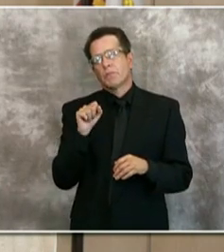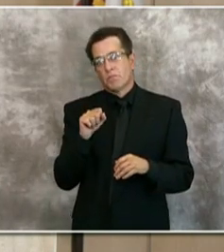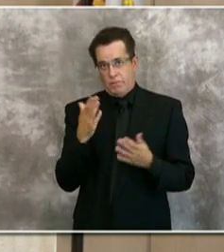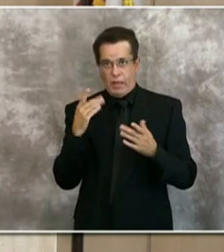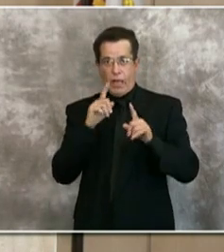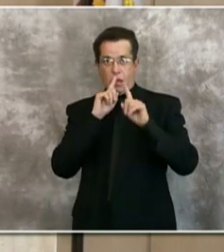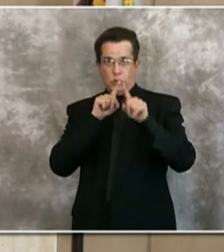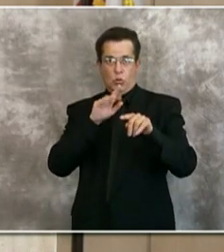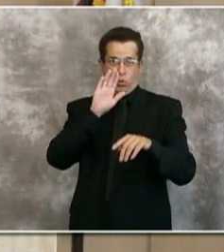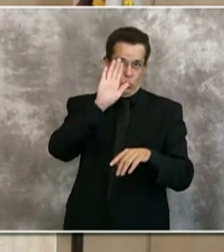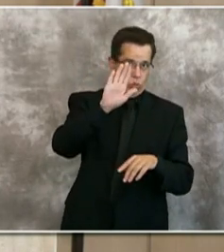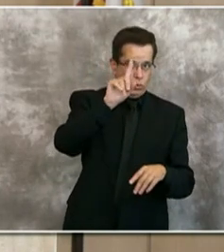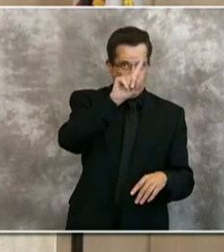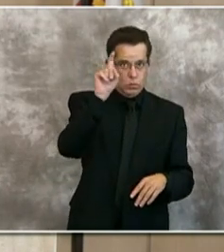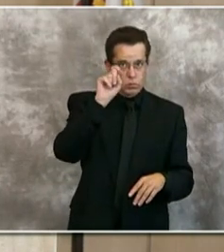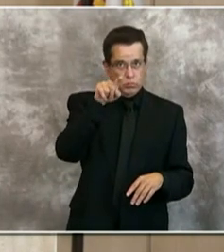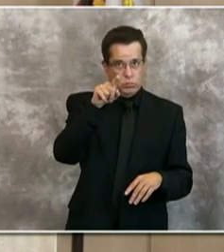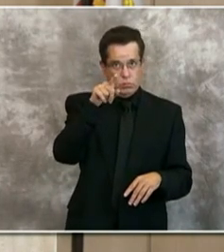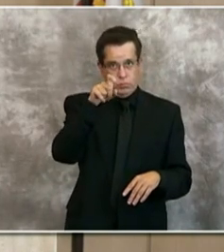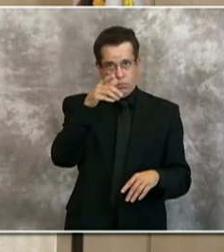Does that answer your question?